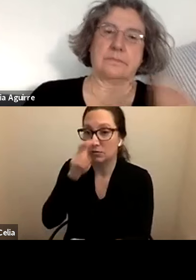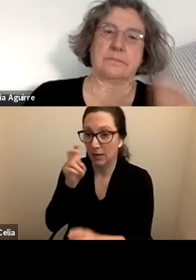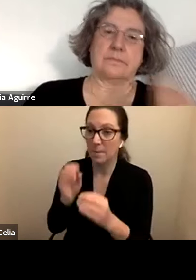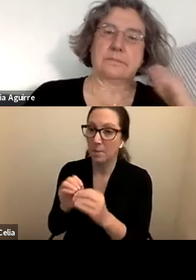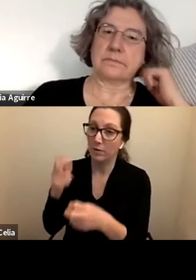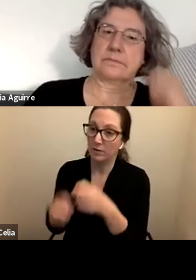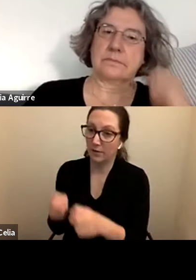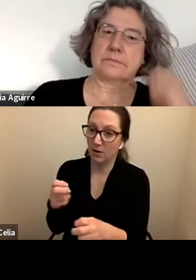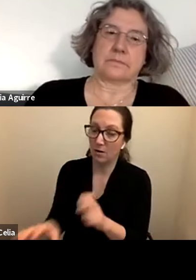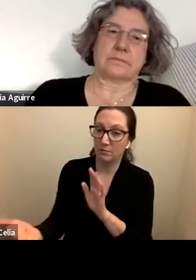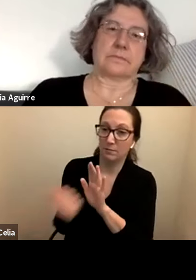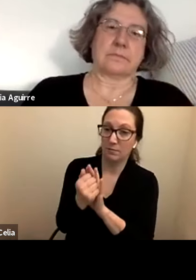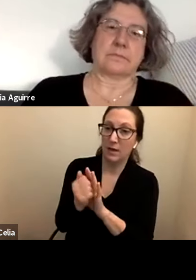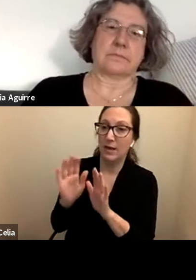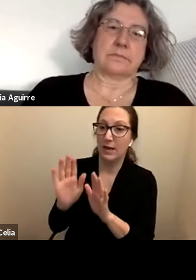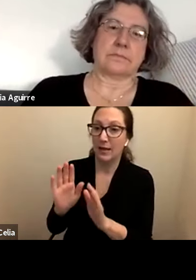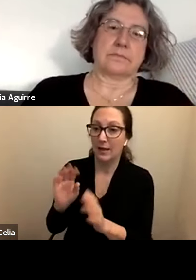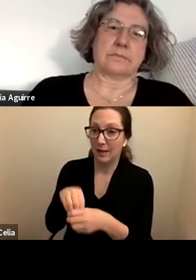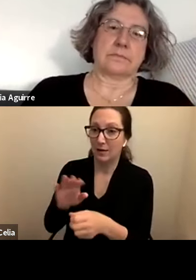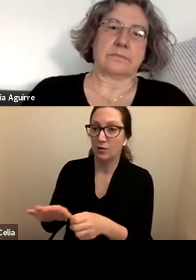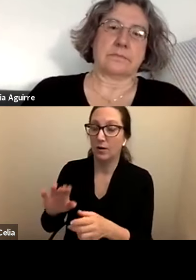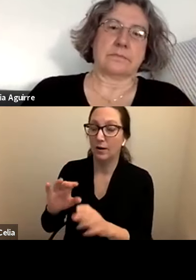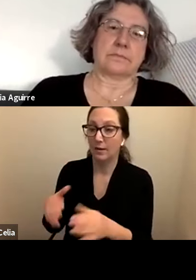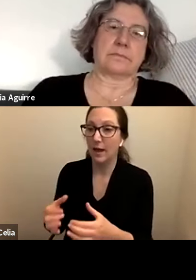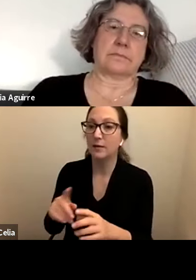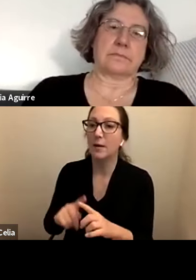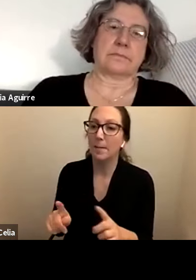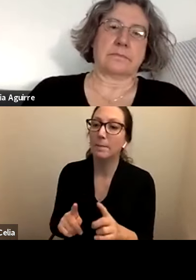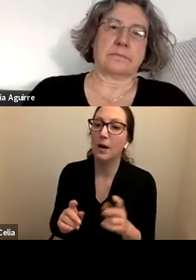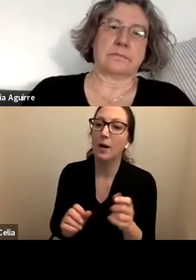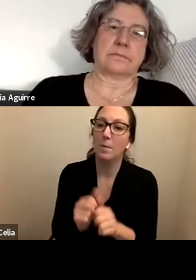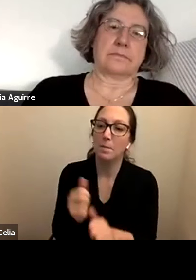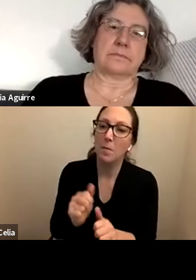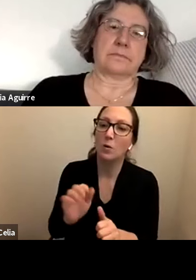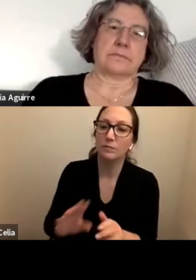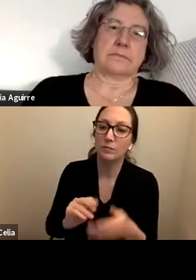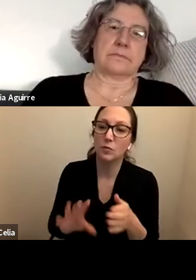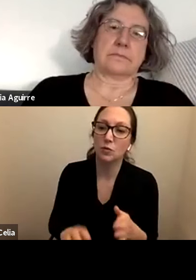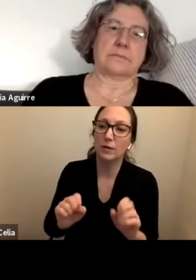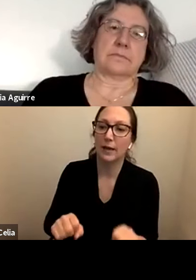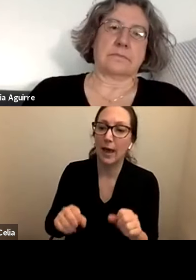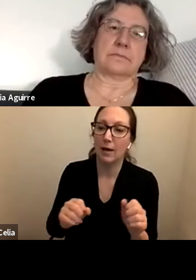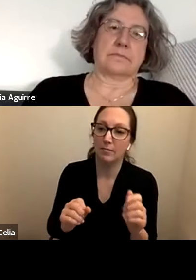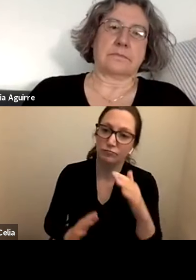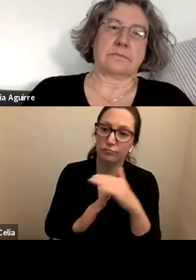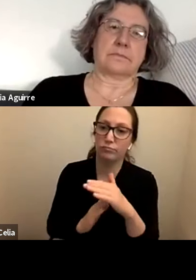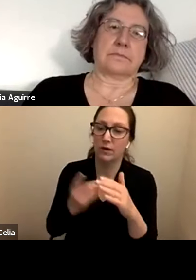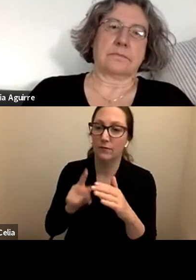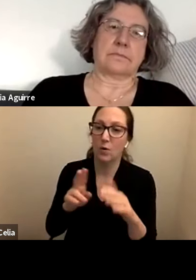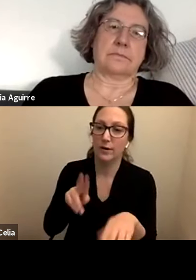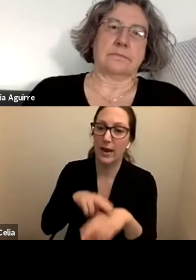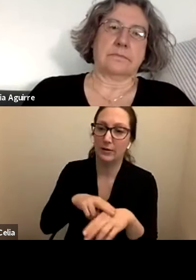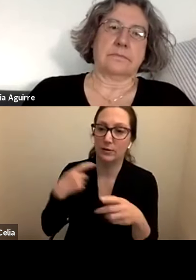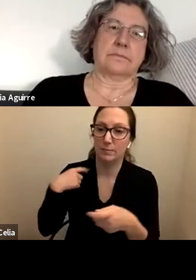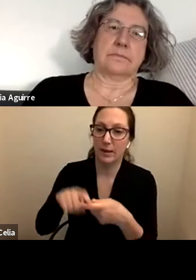her class, but most of her students can get a gold or silver key in the national Spanish exam. So if we only base admission